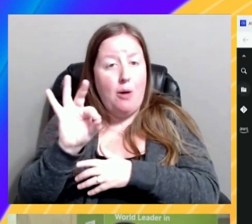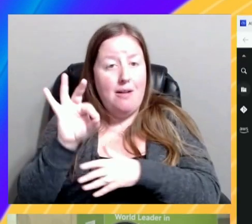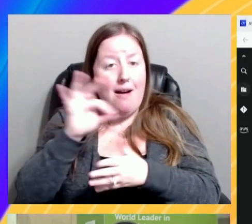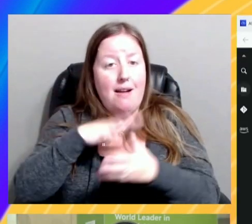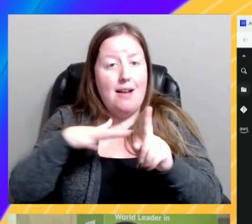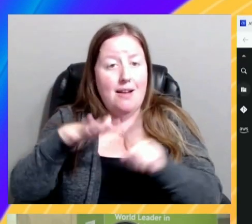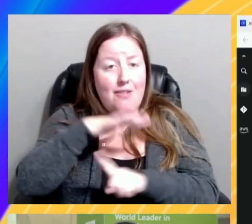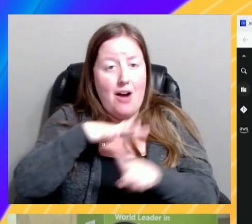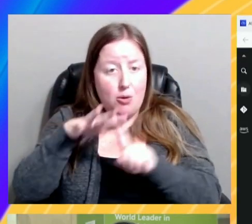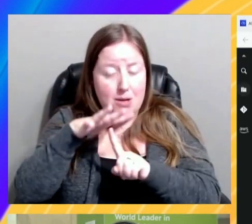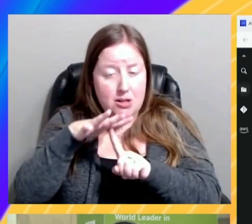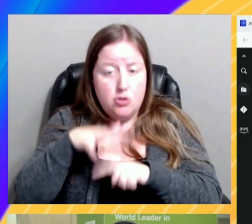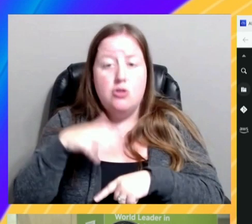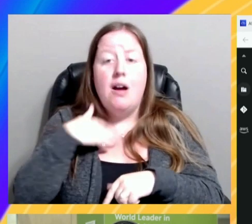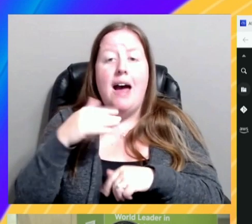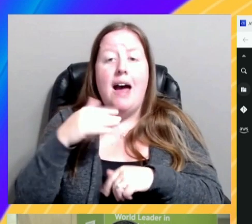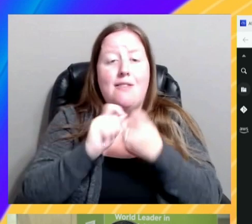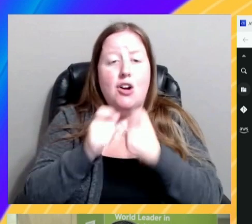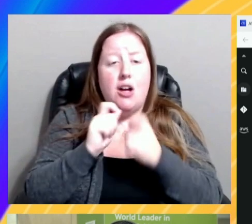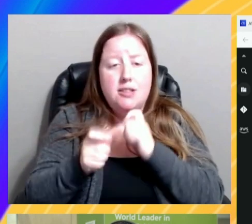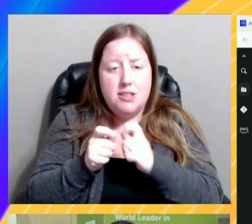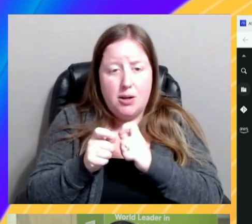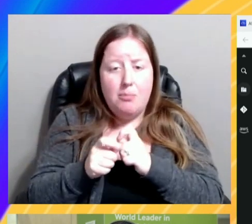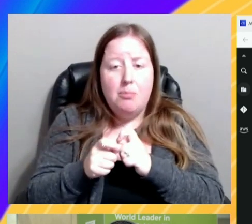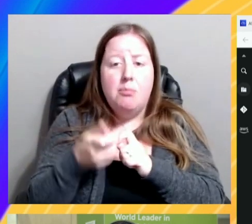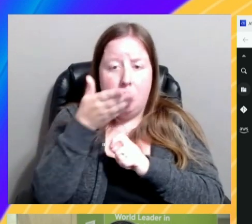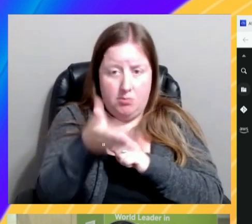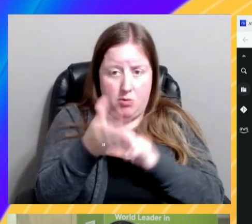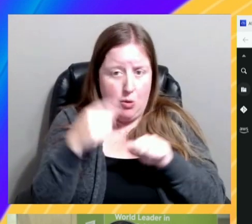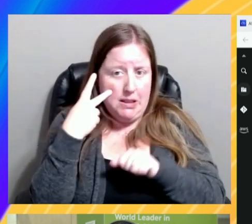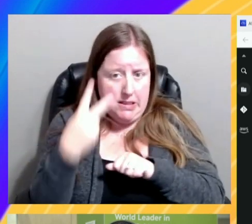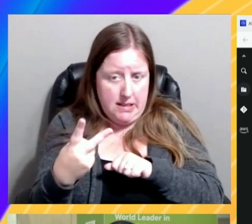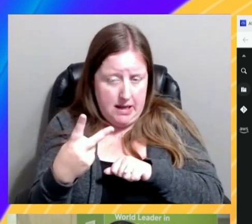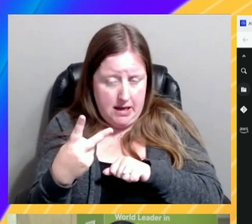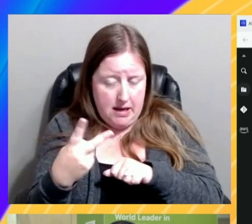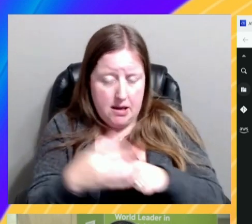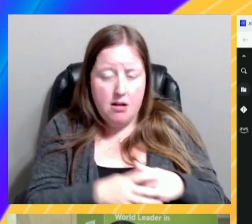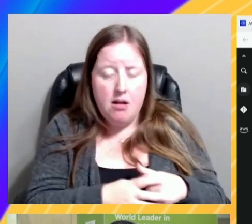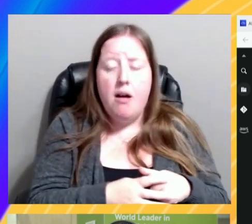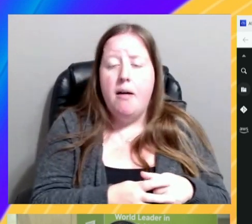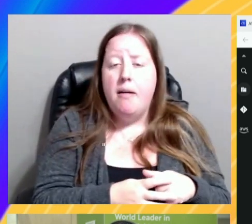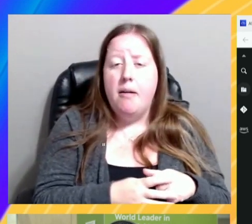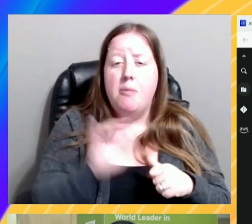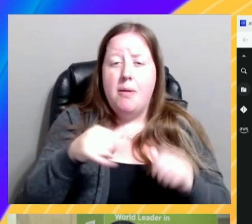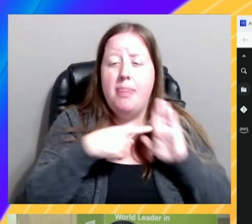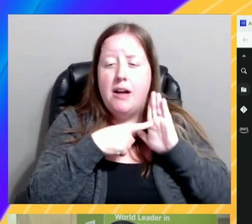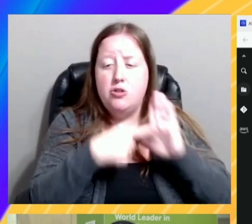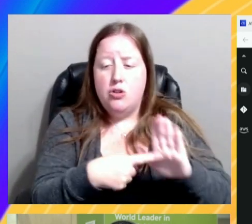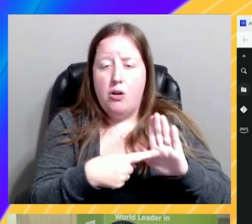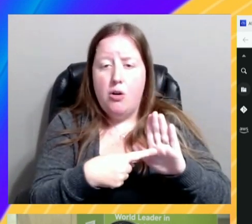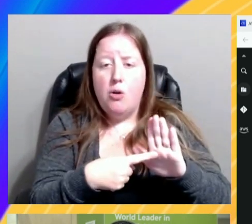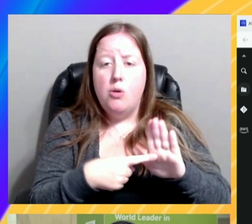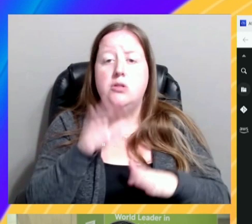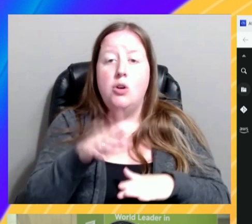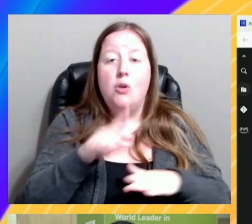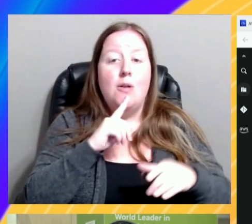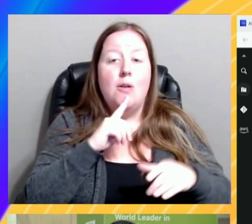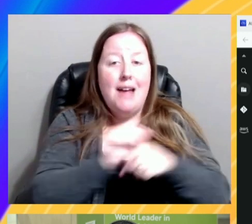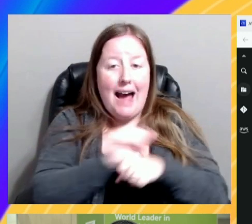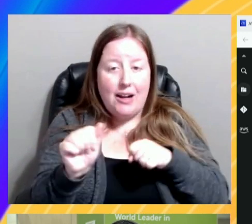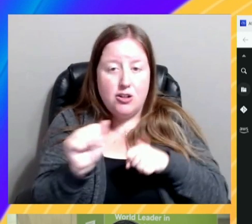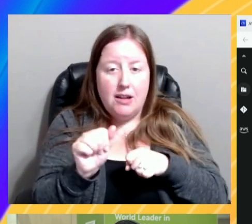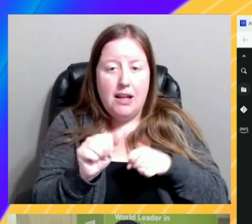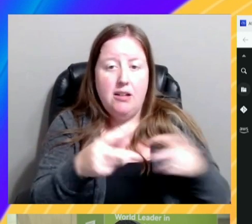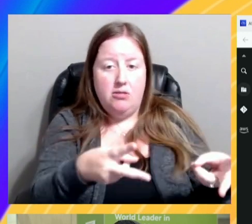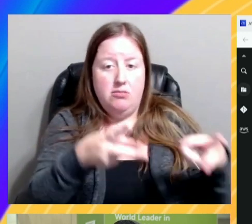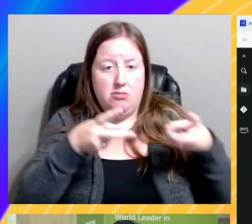have a custom hook that basically shows that we're actually calling the